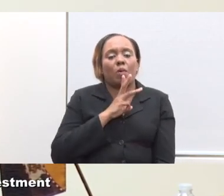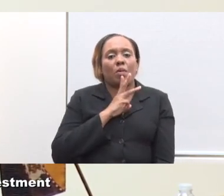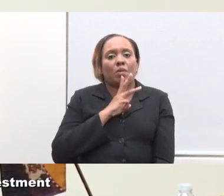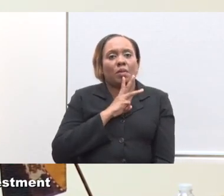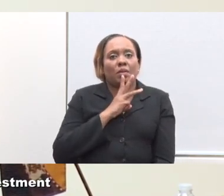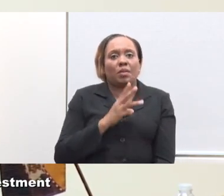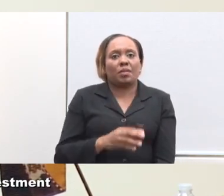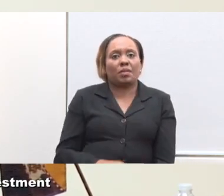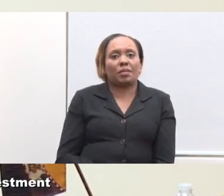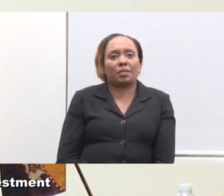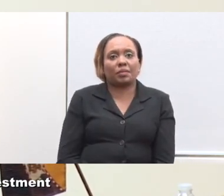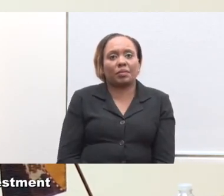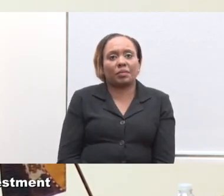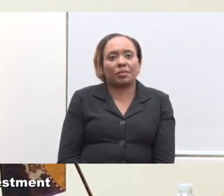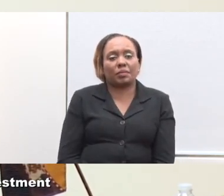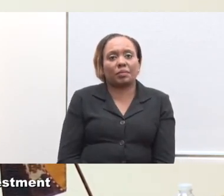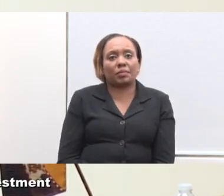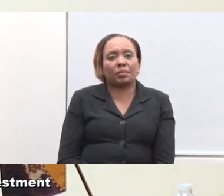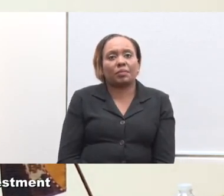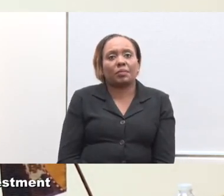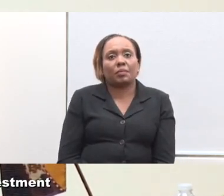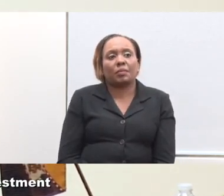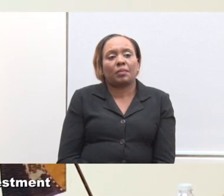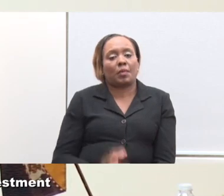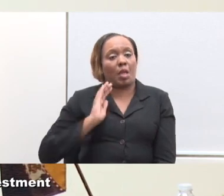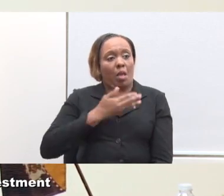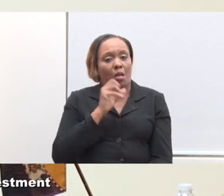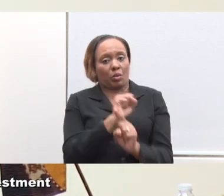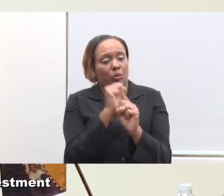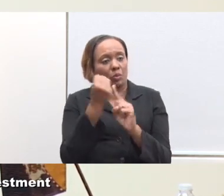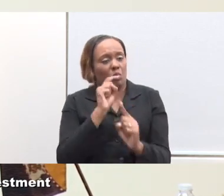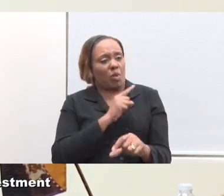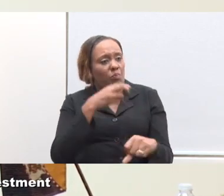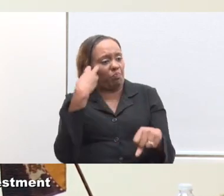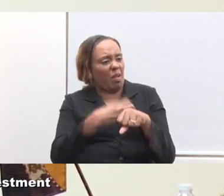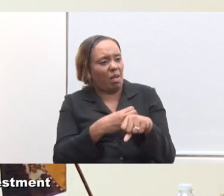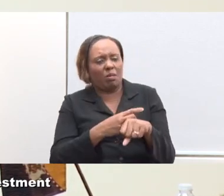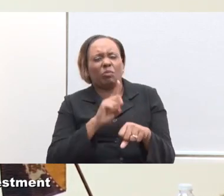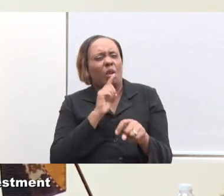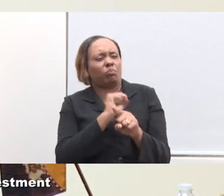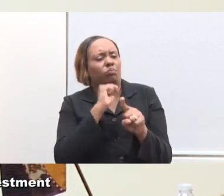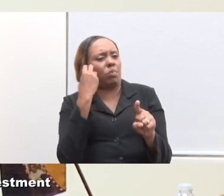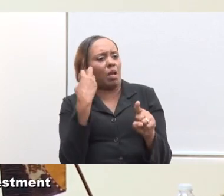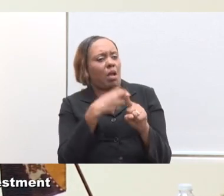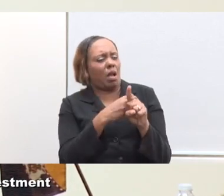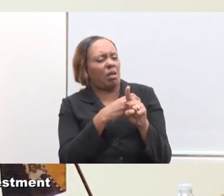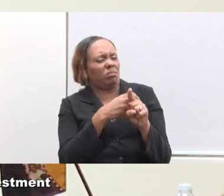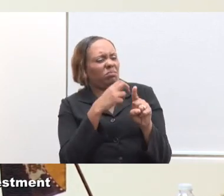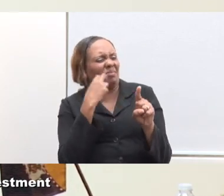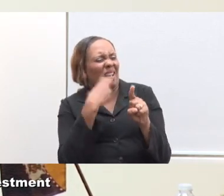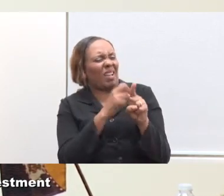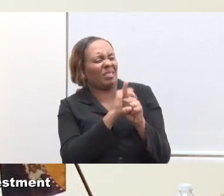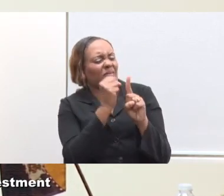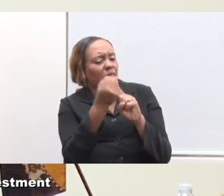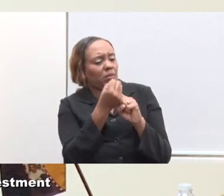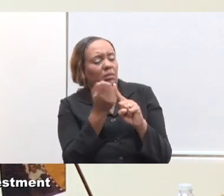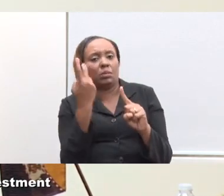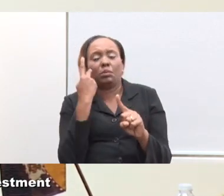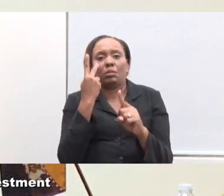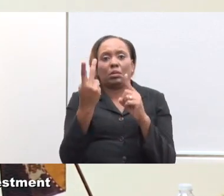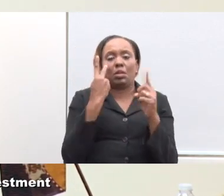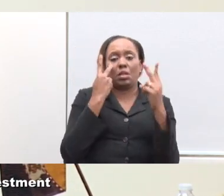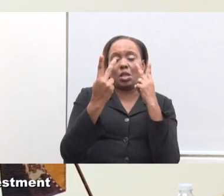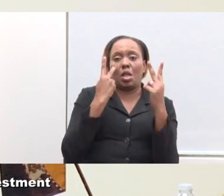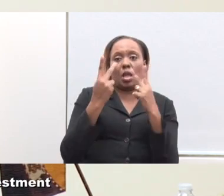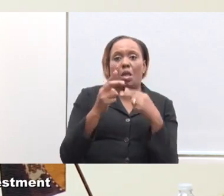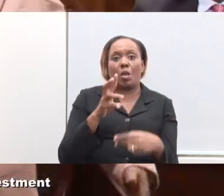told you, that is hard, that has seen up to 50% non-revenue water. In other